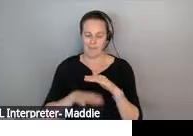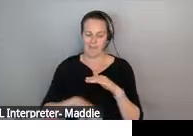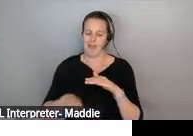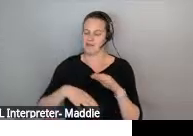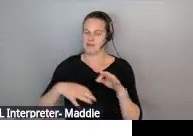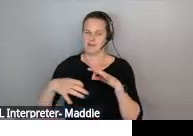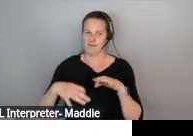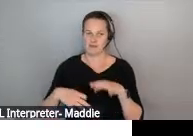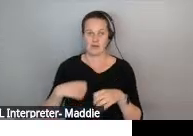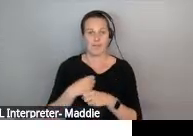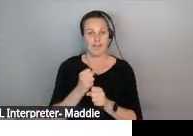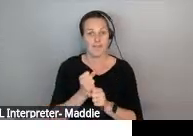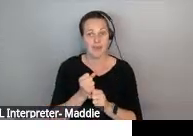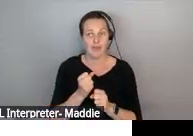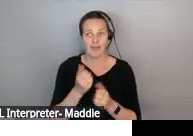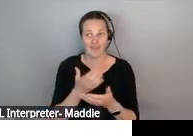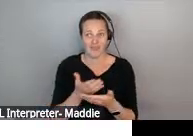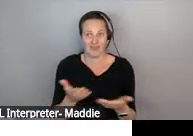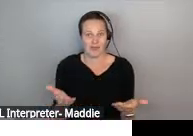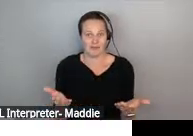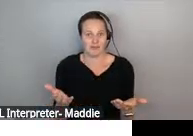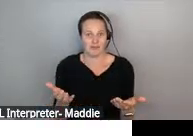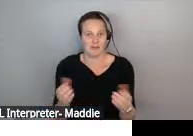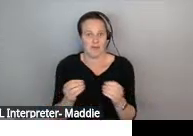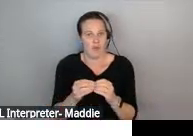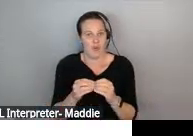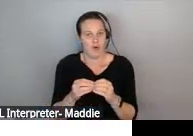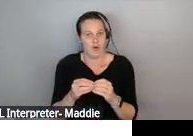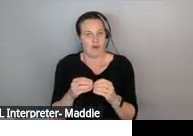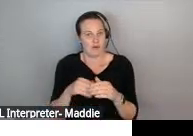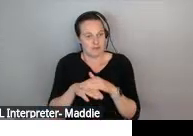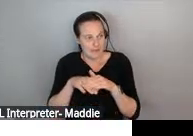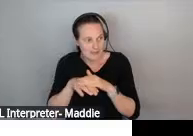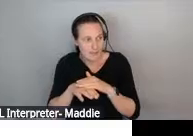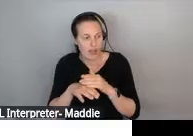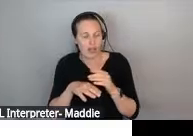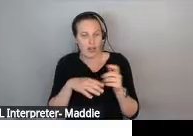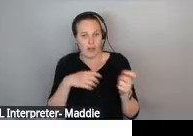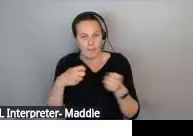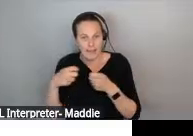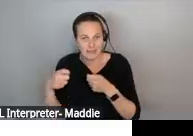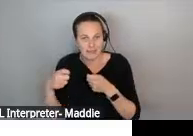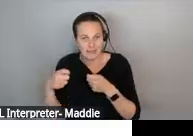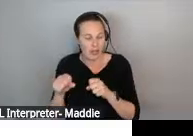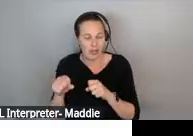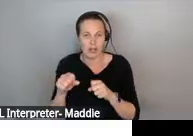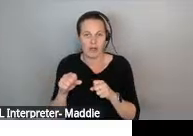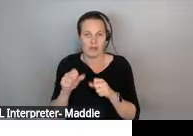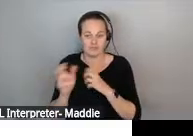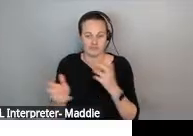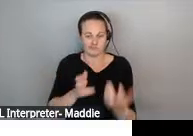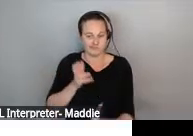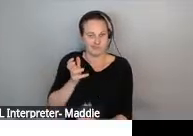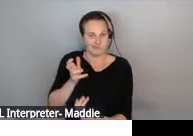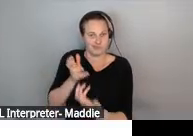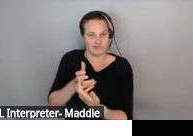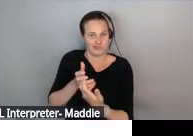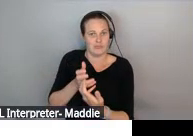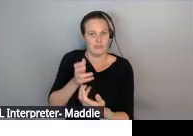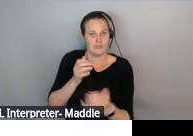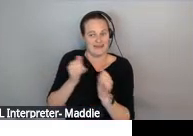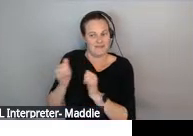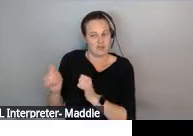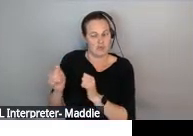just making things manageable, making things accessible, and making things adaptable for individuals with